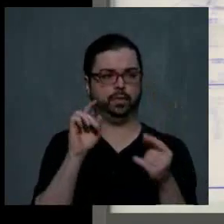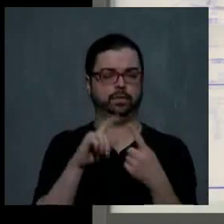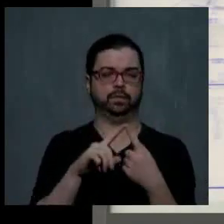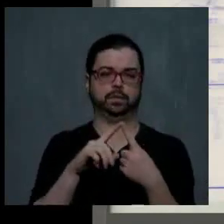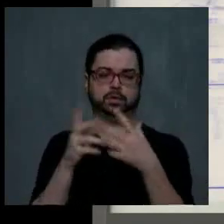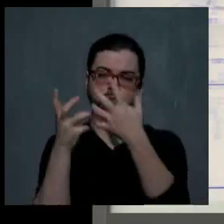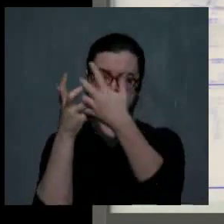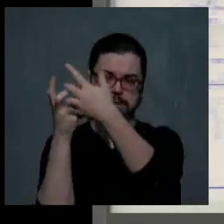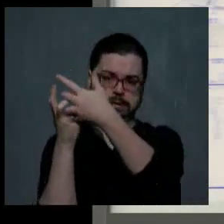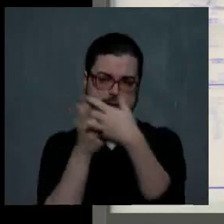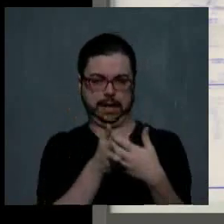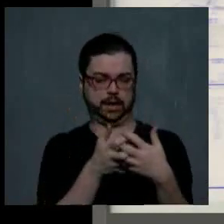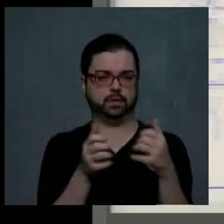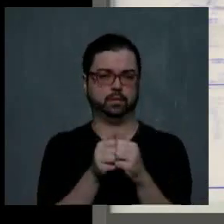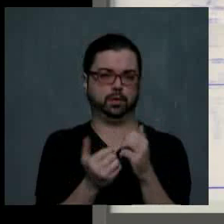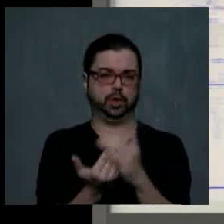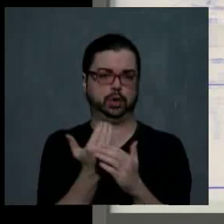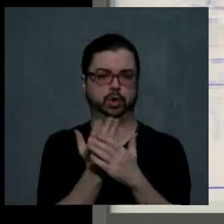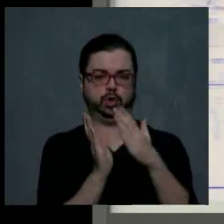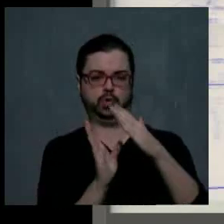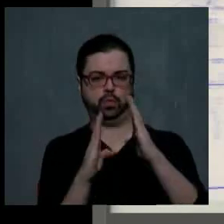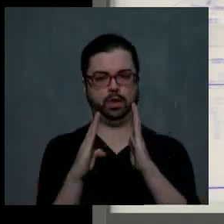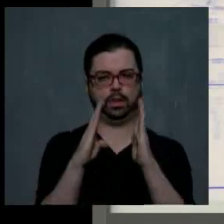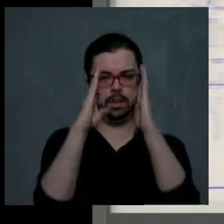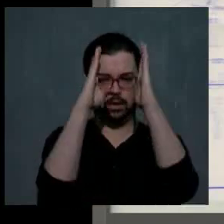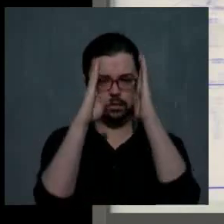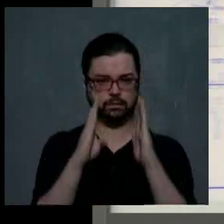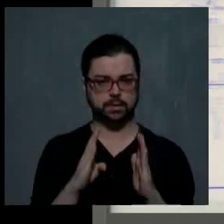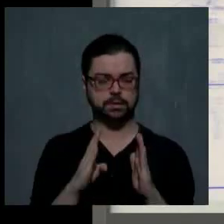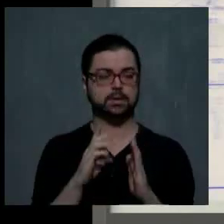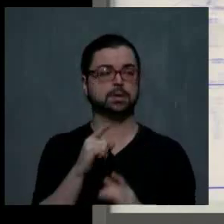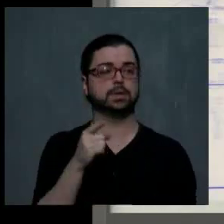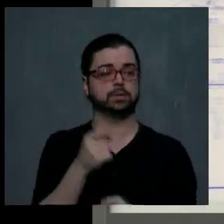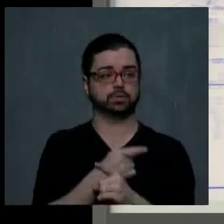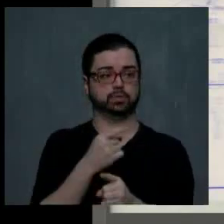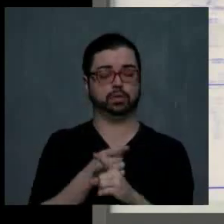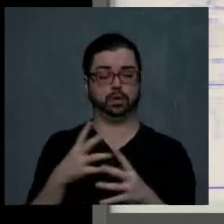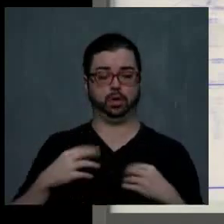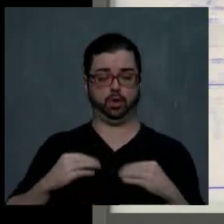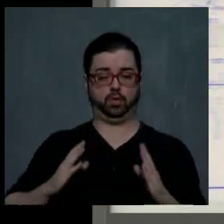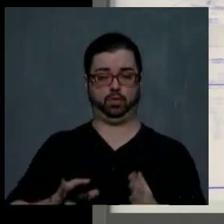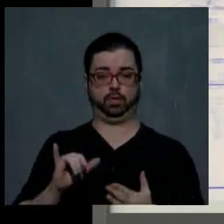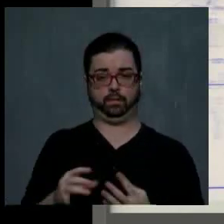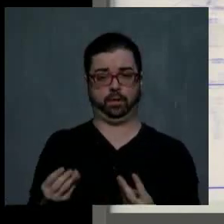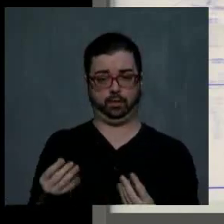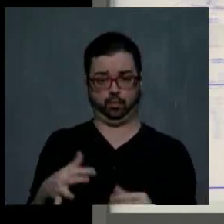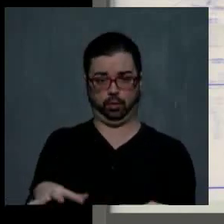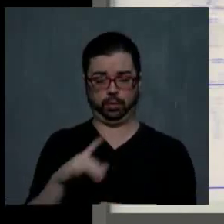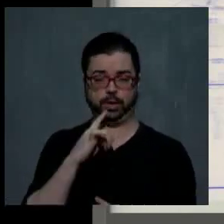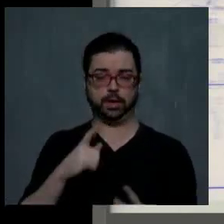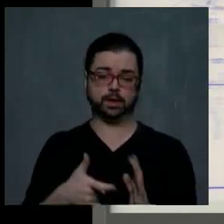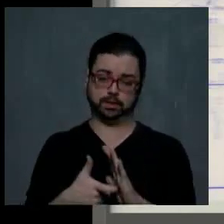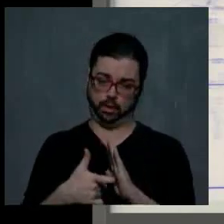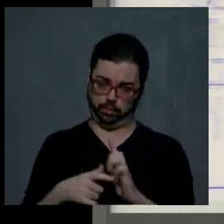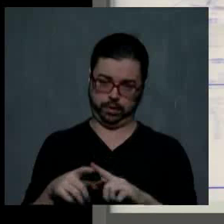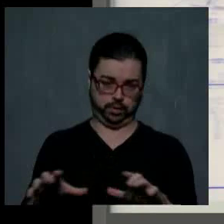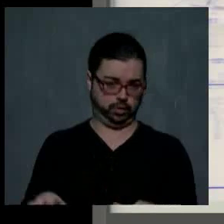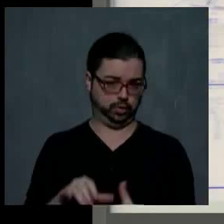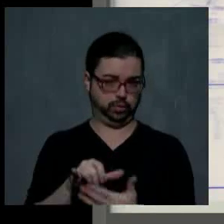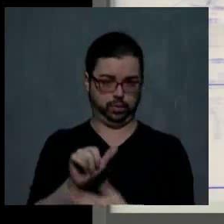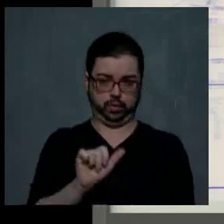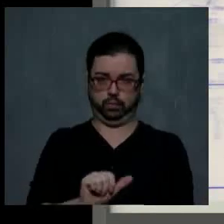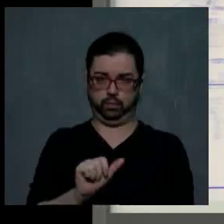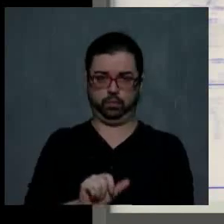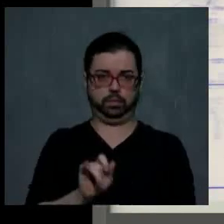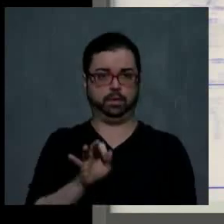new alignment. And Mike is correct that the owner of this property is obligated to do this work if they want to sell